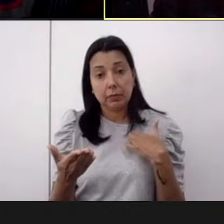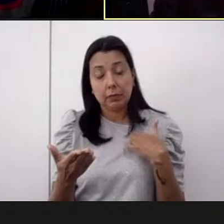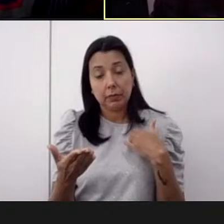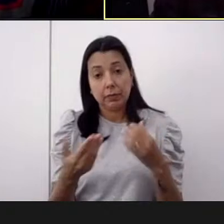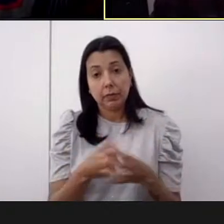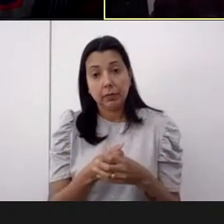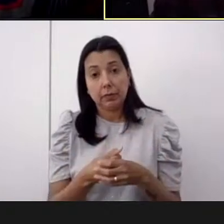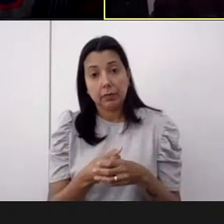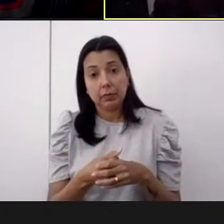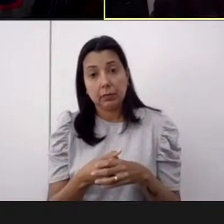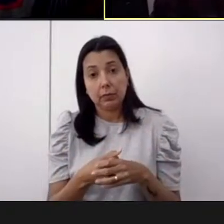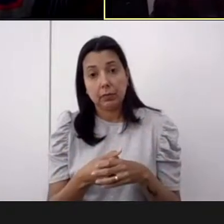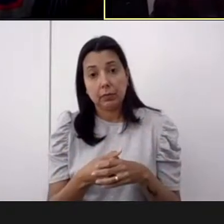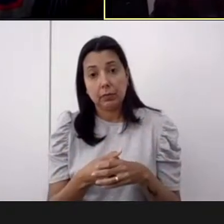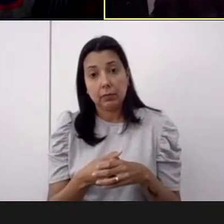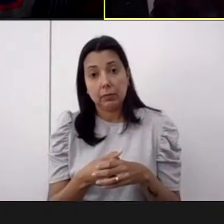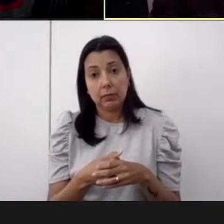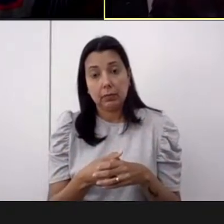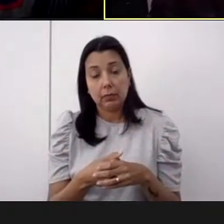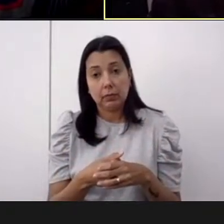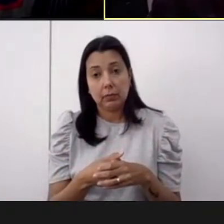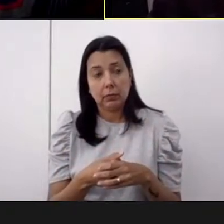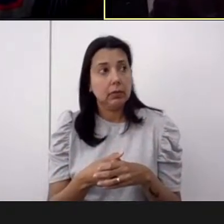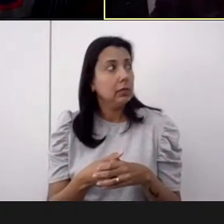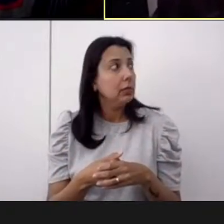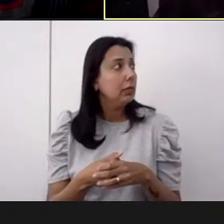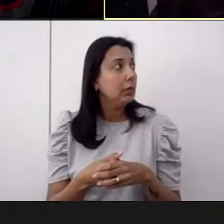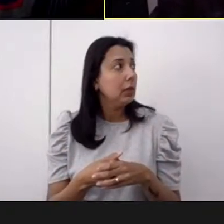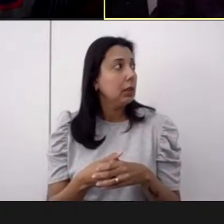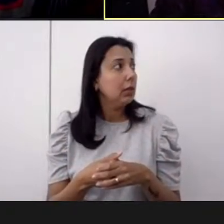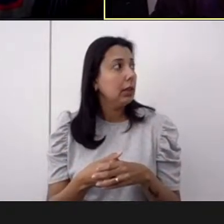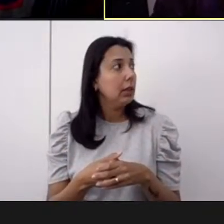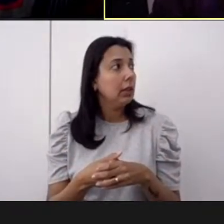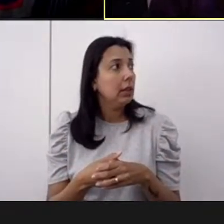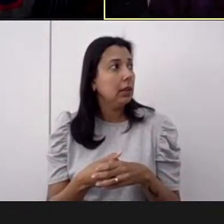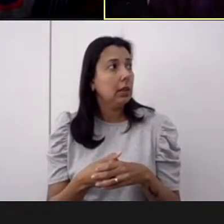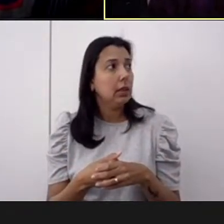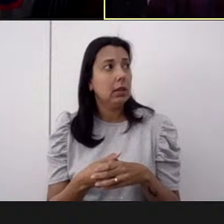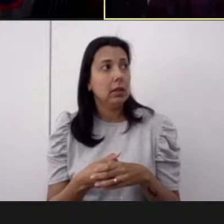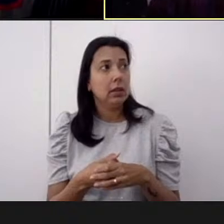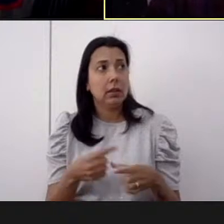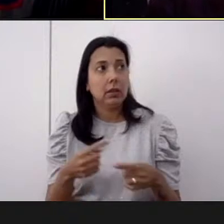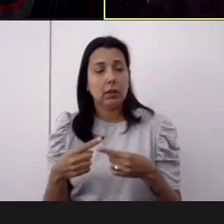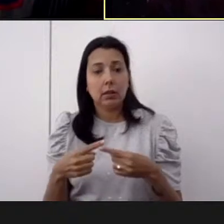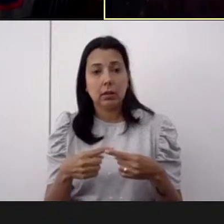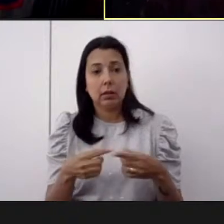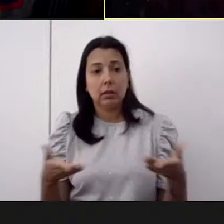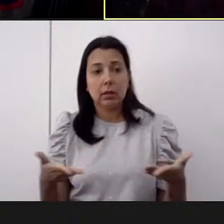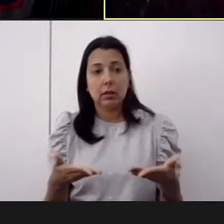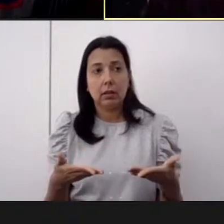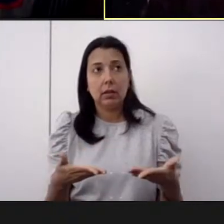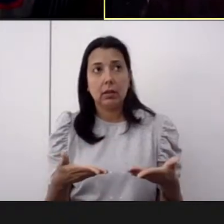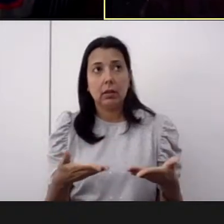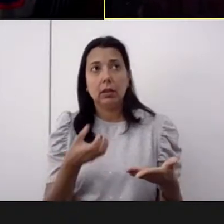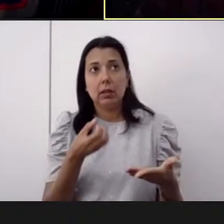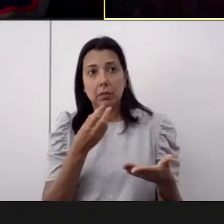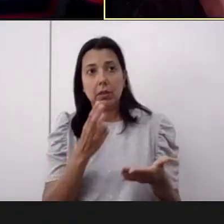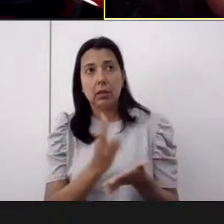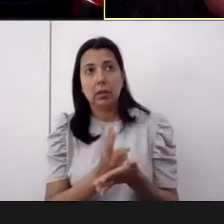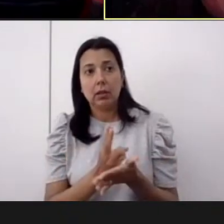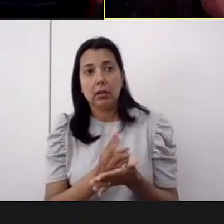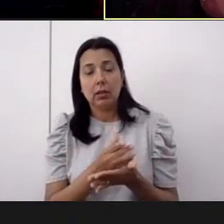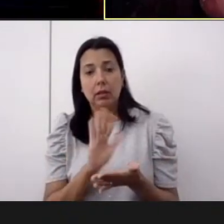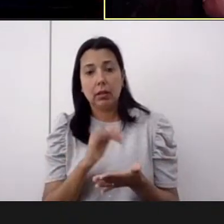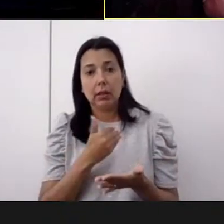in this topic soon. So it's very, very nice to have you both here. So we